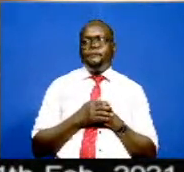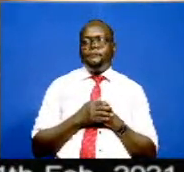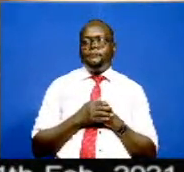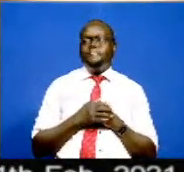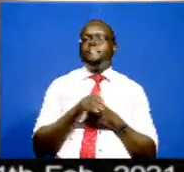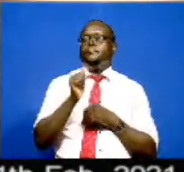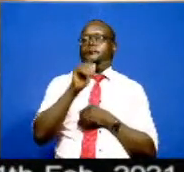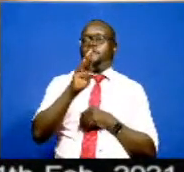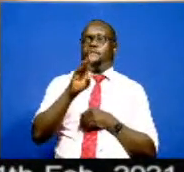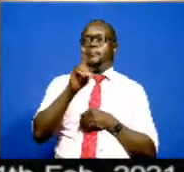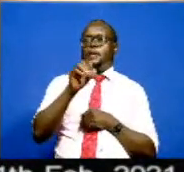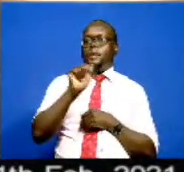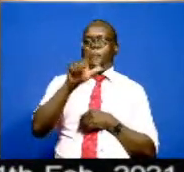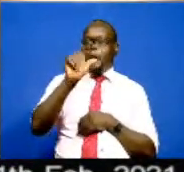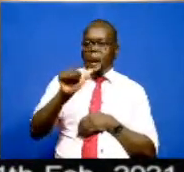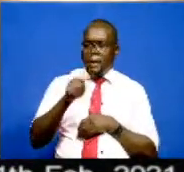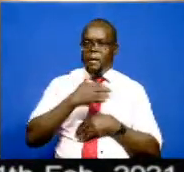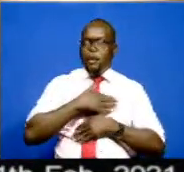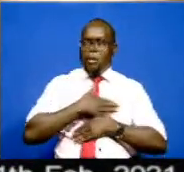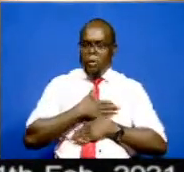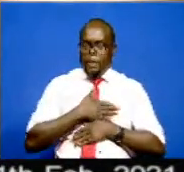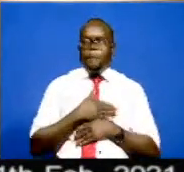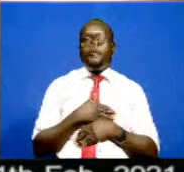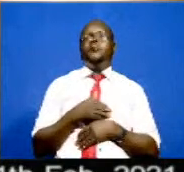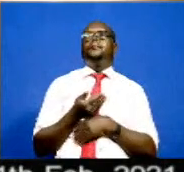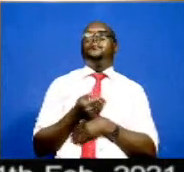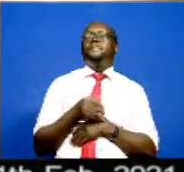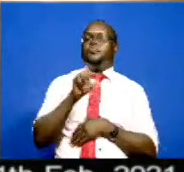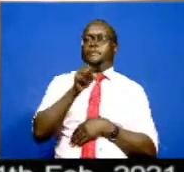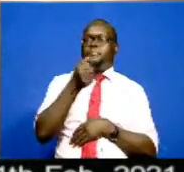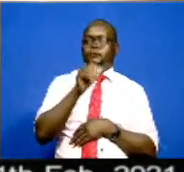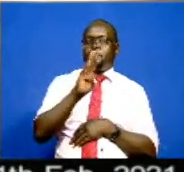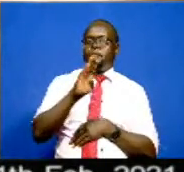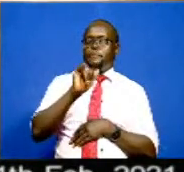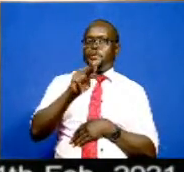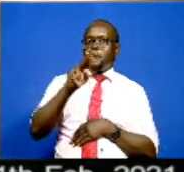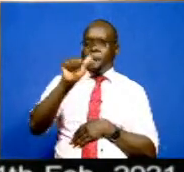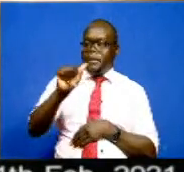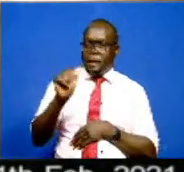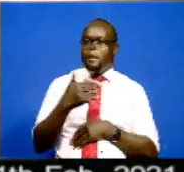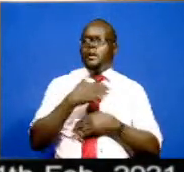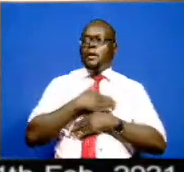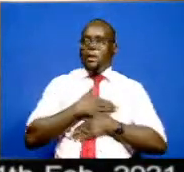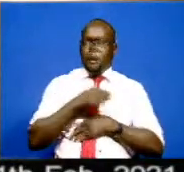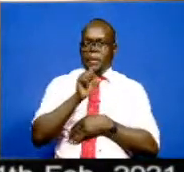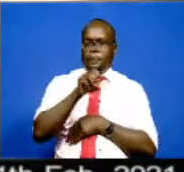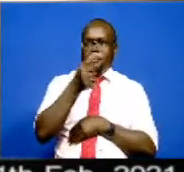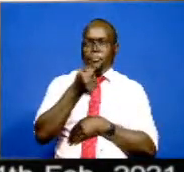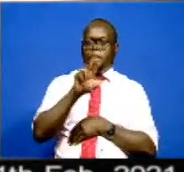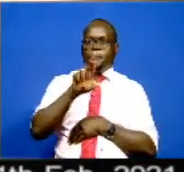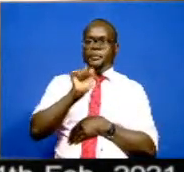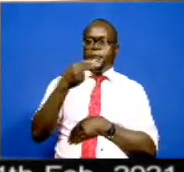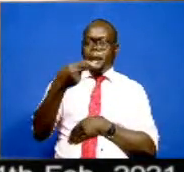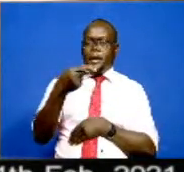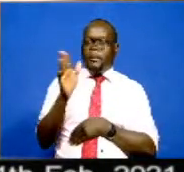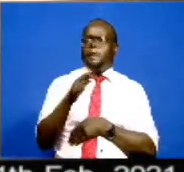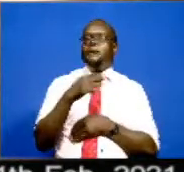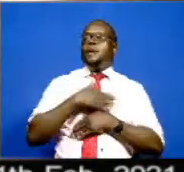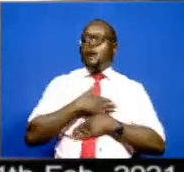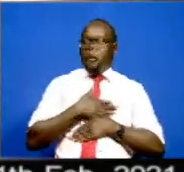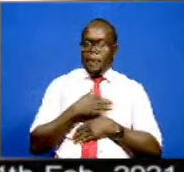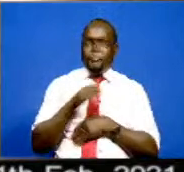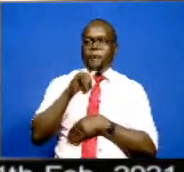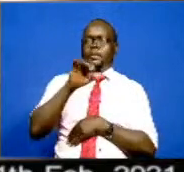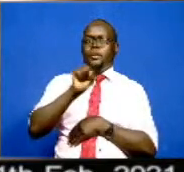Khatib Abdallah Mwashetani, MP. The Honorable Maito Sabina Wajiro Chege, MP. The Honorable Sarah Paulata Korere, MP. The Honorable Yusuf Hassan